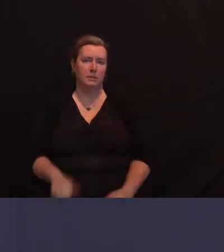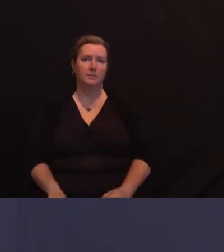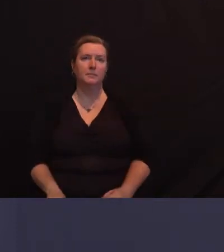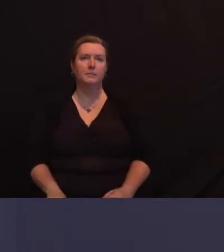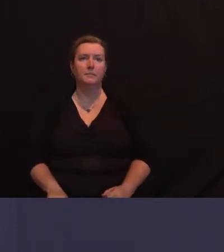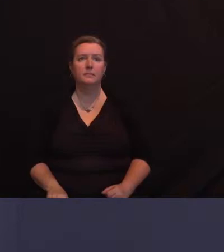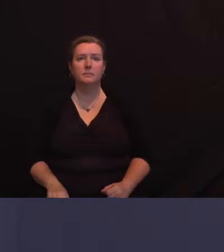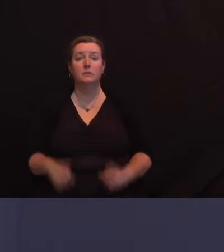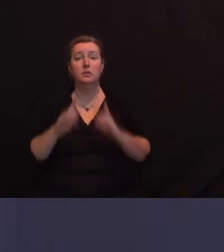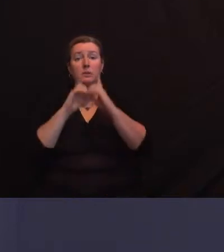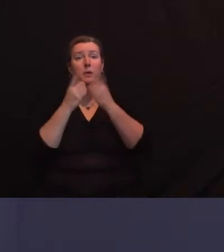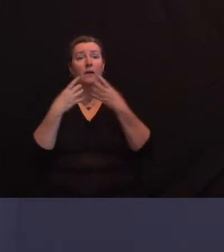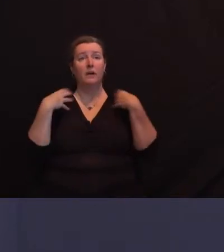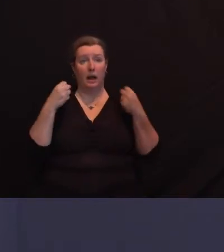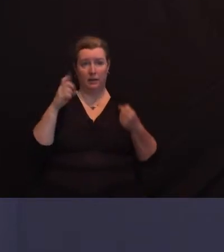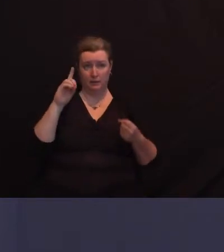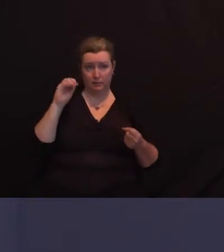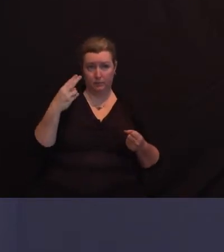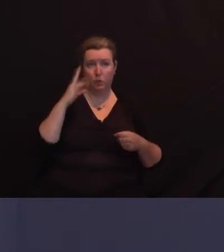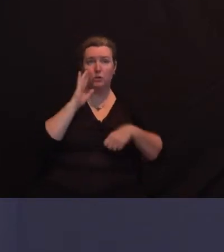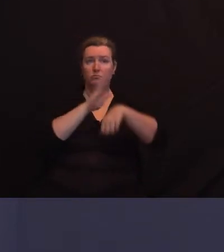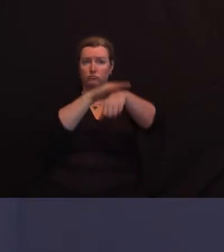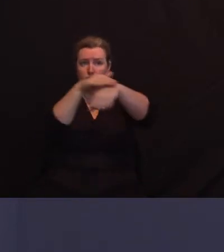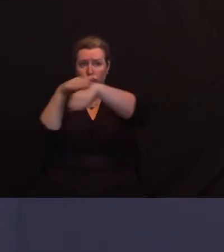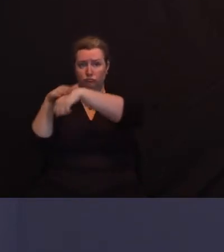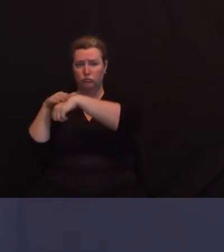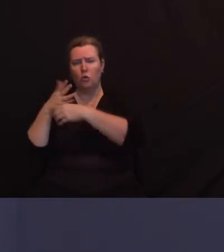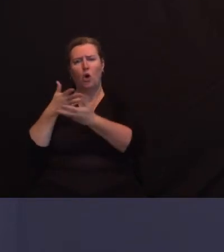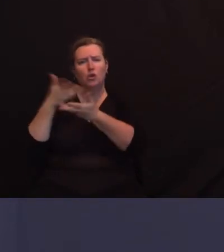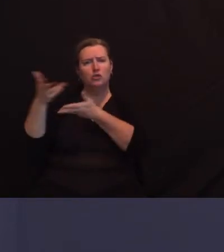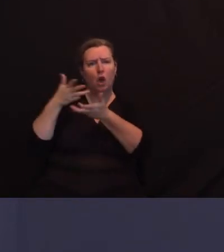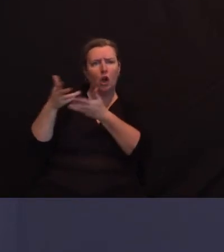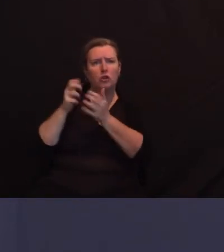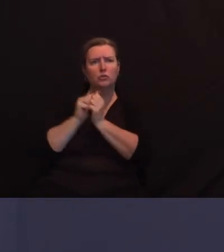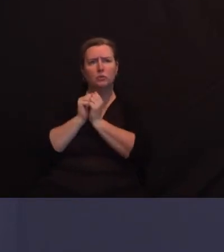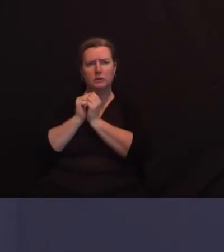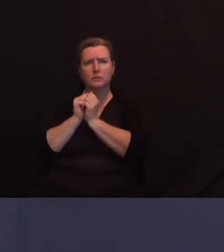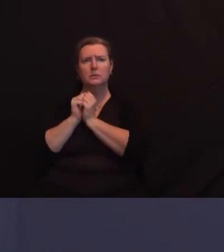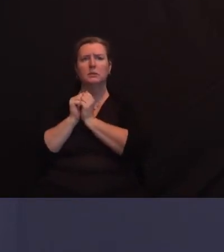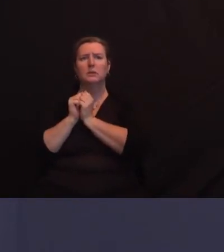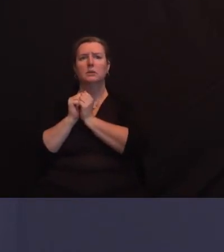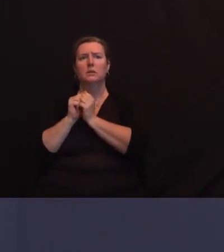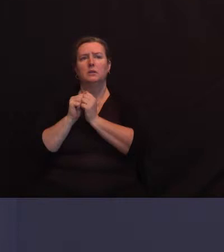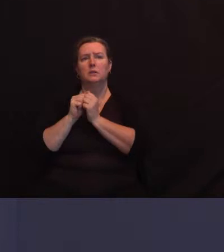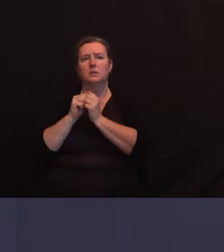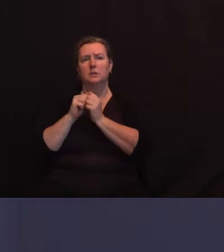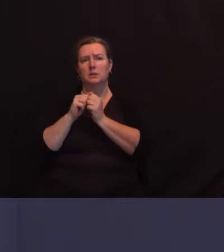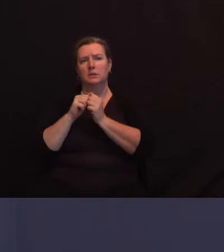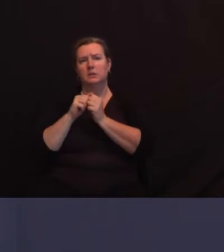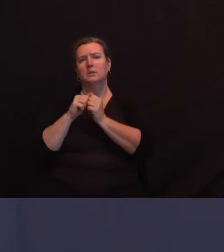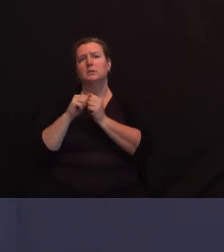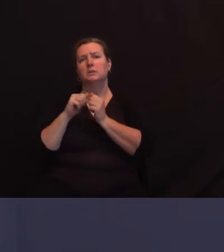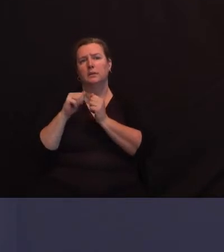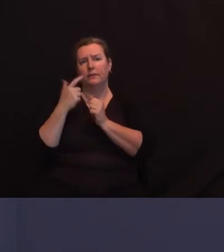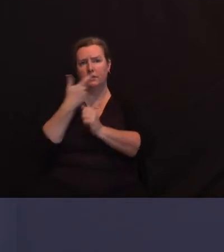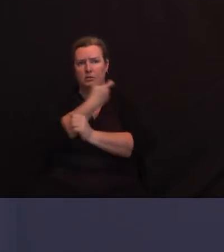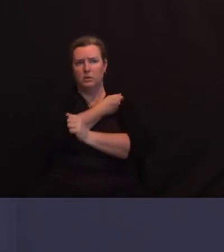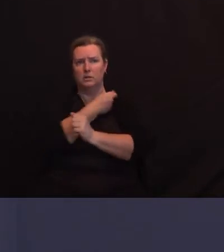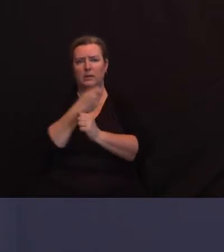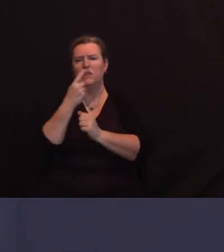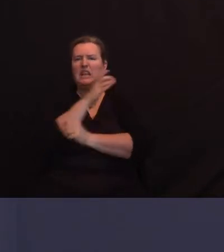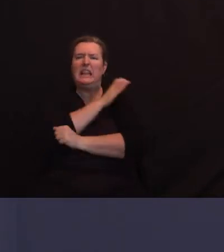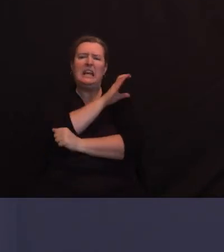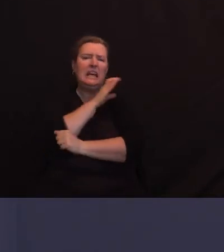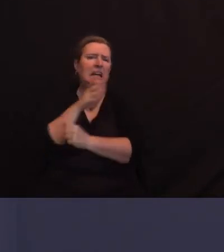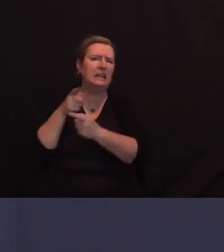to schedule follow-up events 4 weeks after the initial event so people can return to the same place and with the same